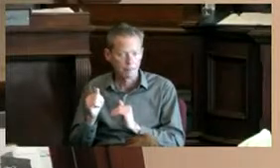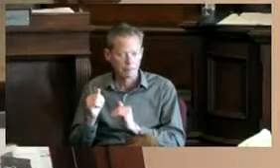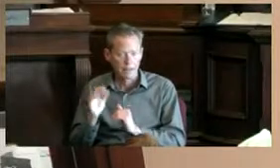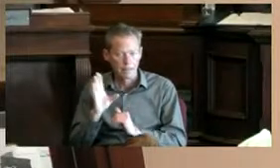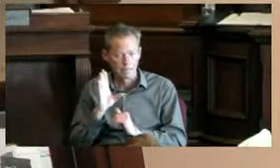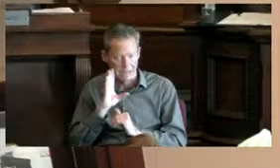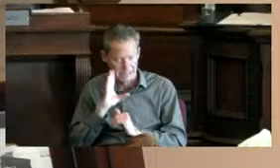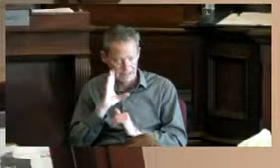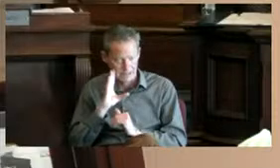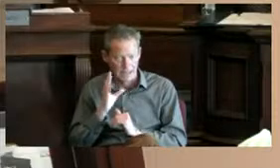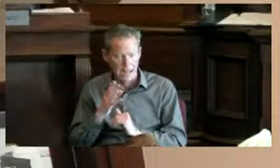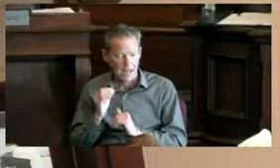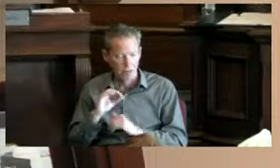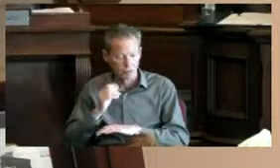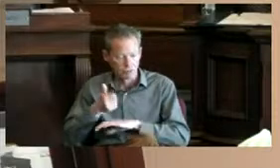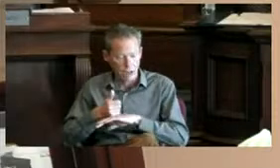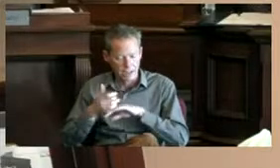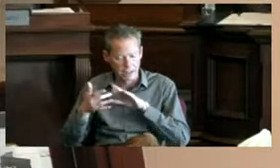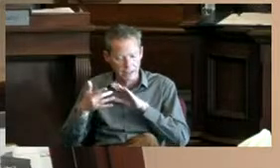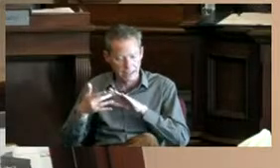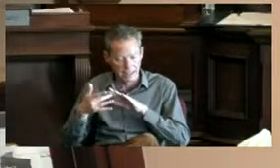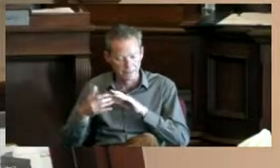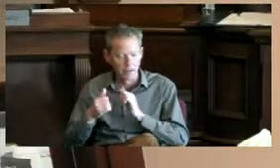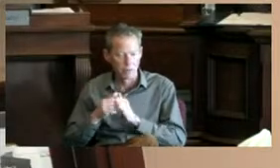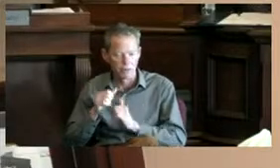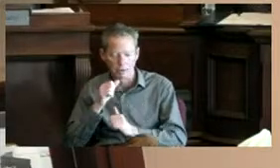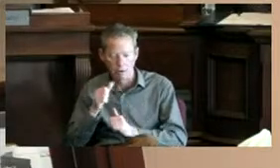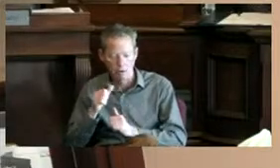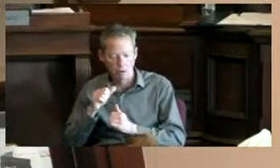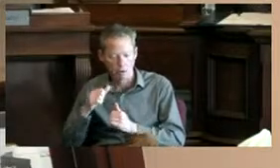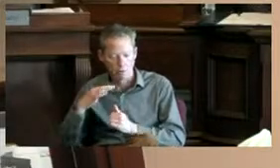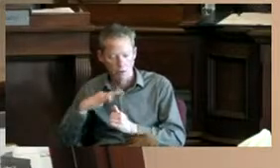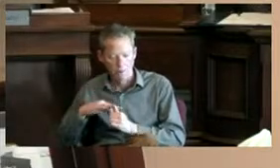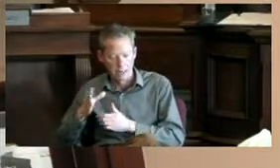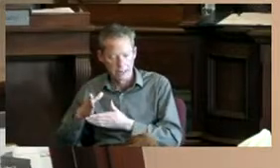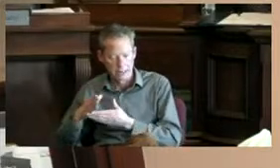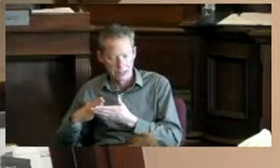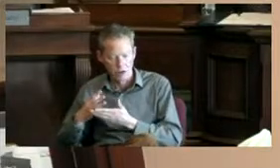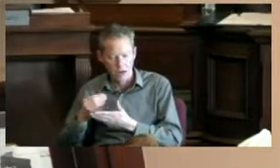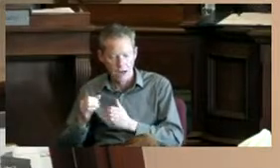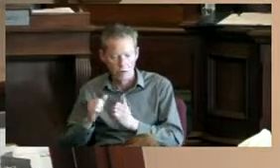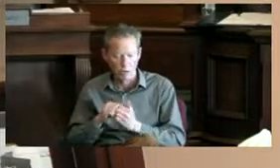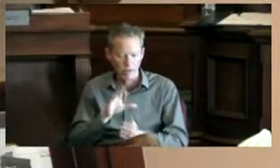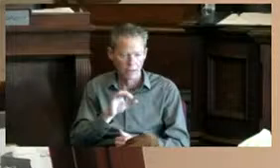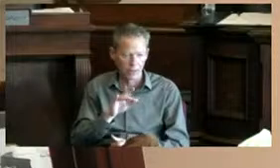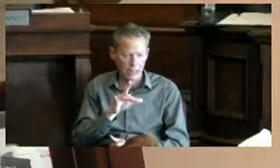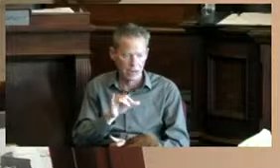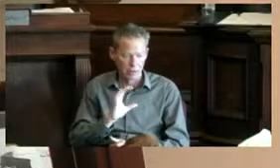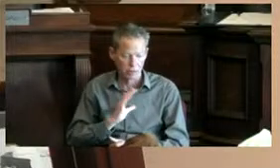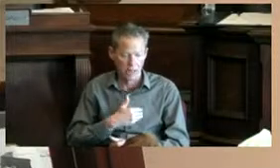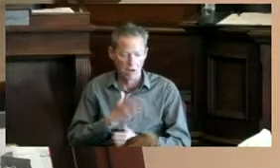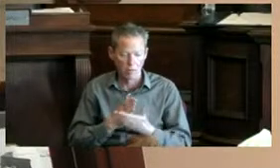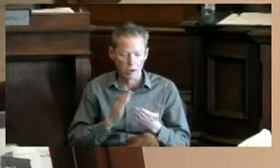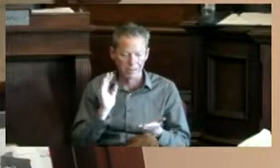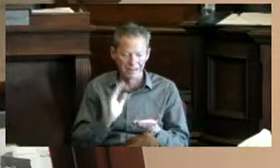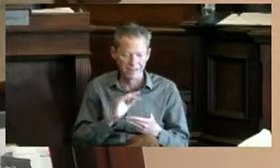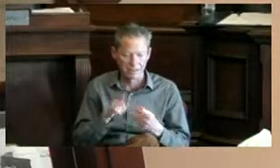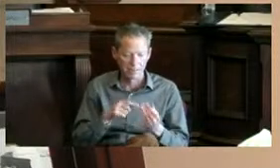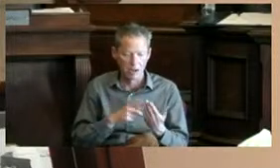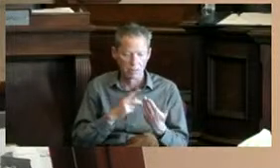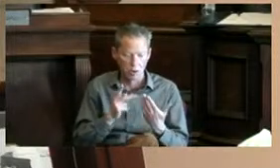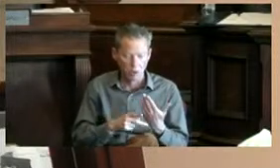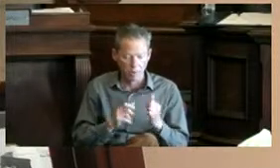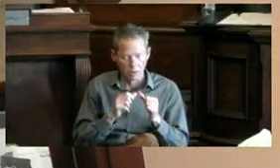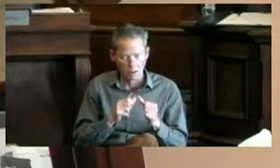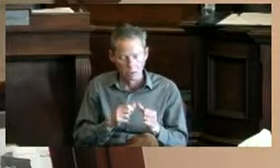beds and create connectivity with the nonprofit and sector and with the county, so that our part can be less about programming and these